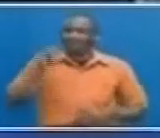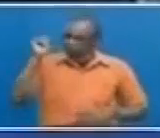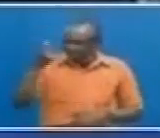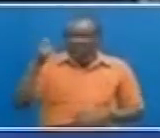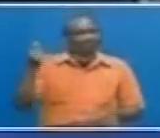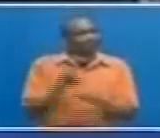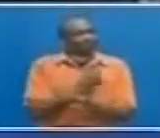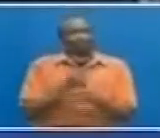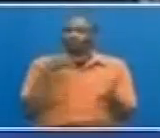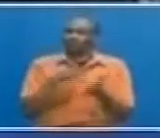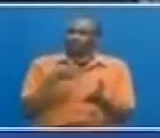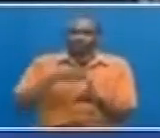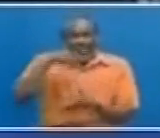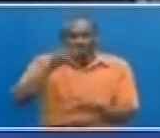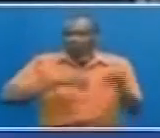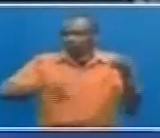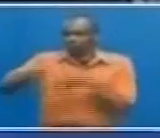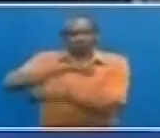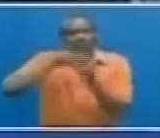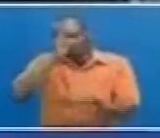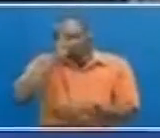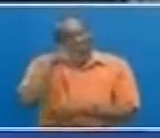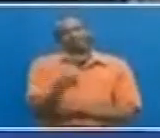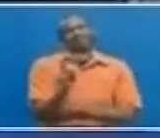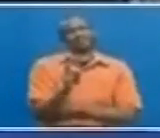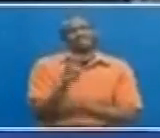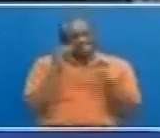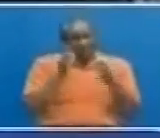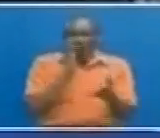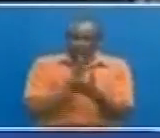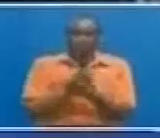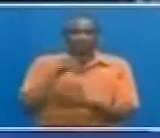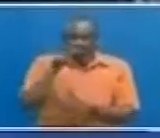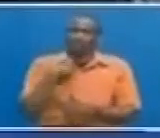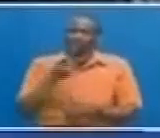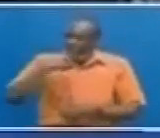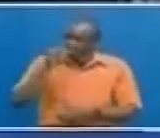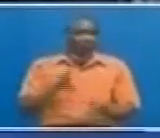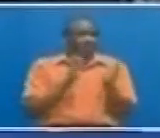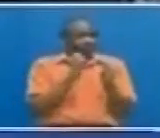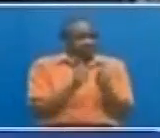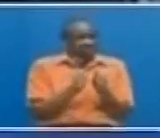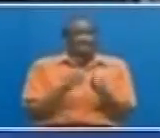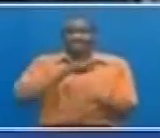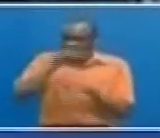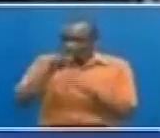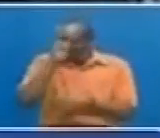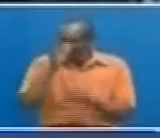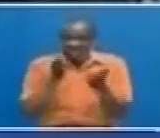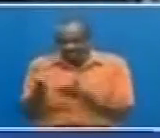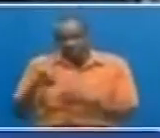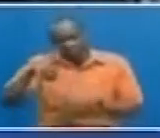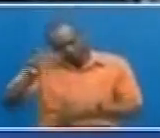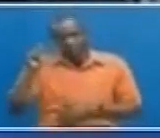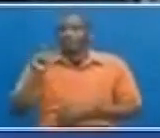cannot involve himself in shepherding police officers. If they really wanted to do it right, the National Police Service